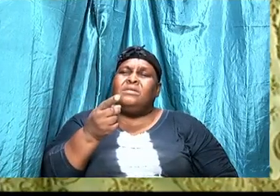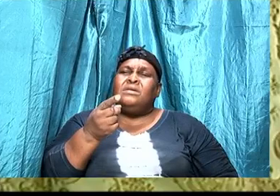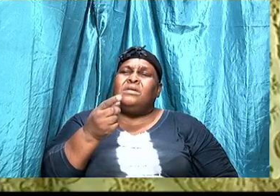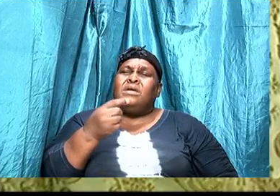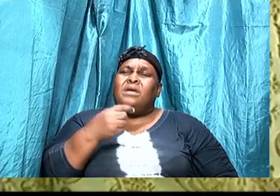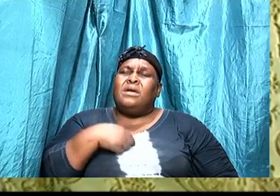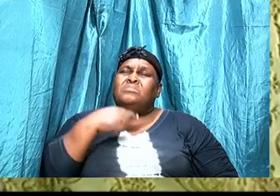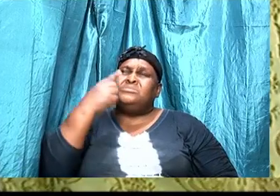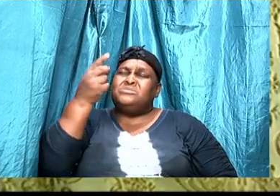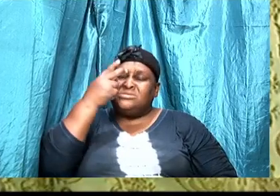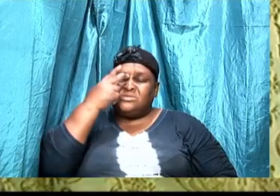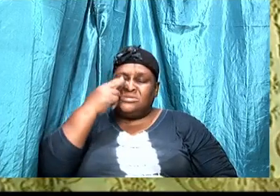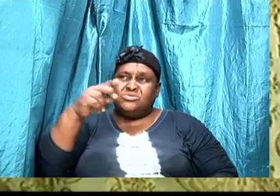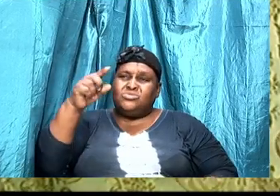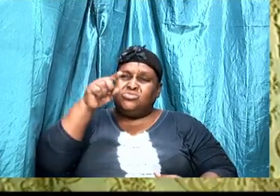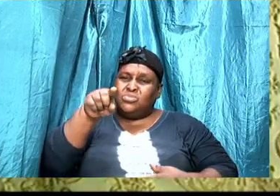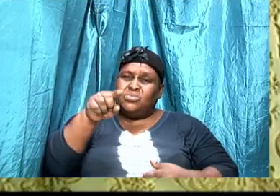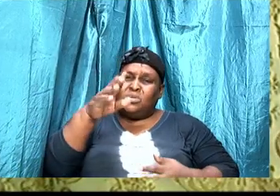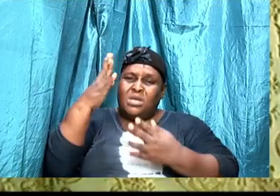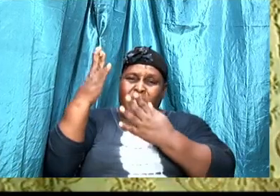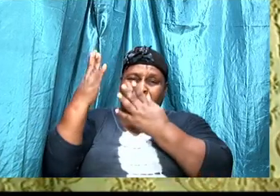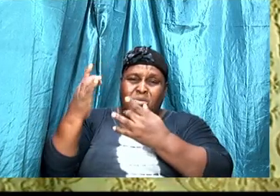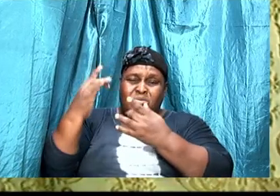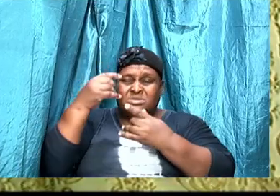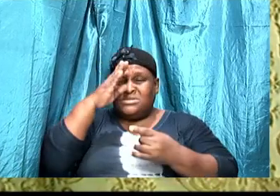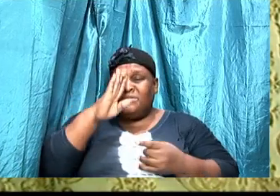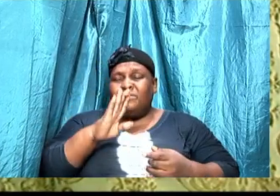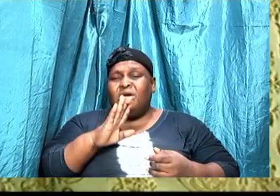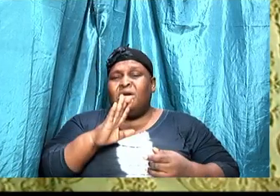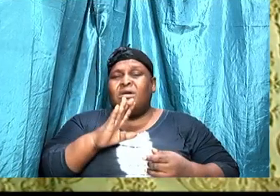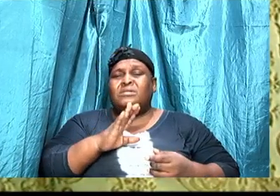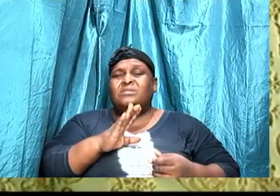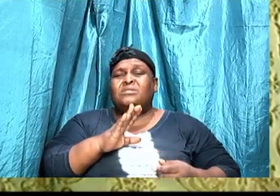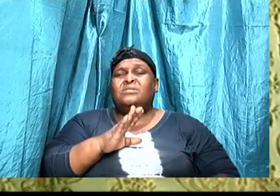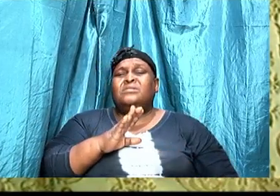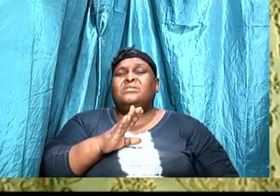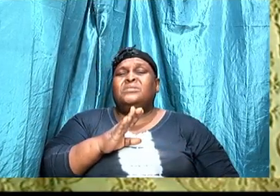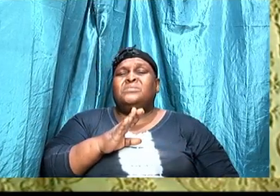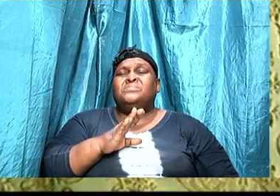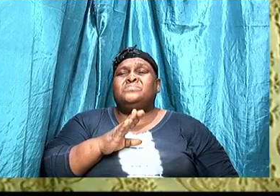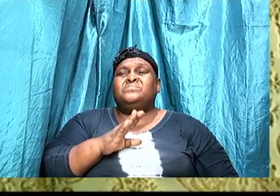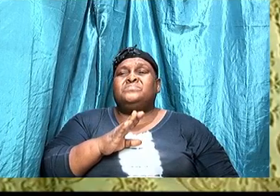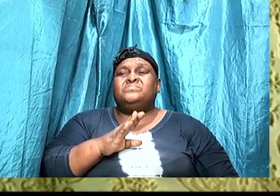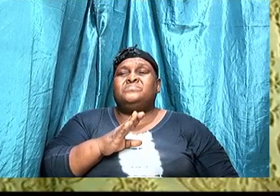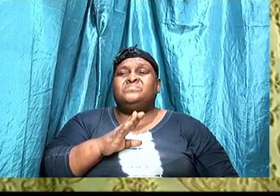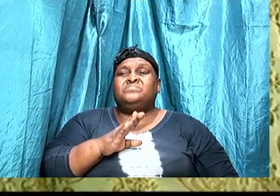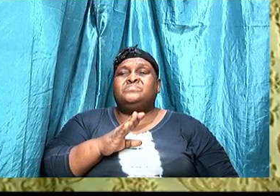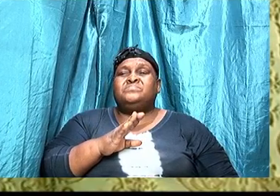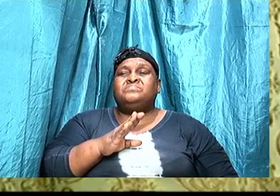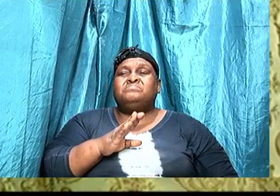he said, I beseeching you by the mercies of God. He said, therefore, let me just find it here.